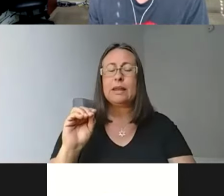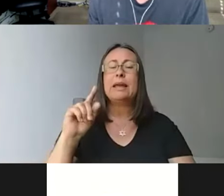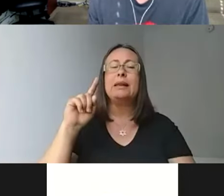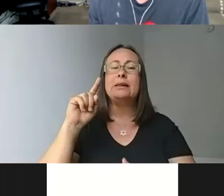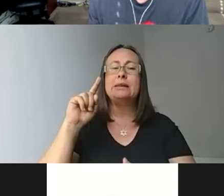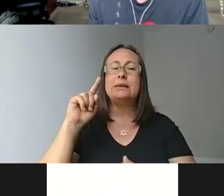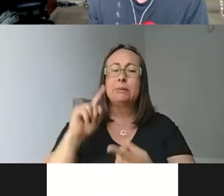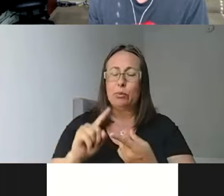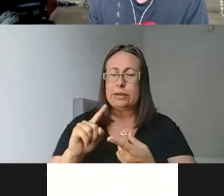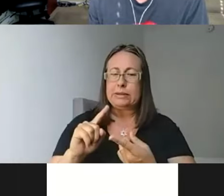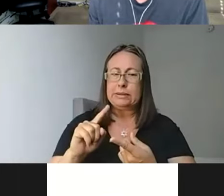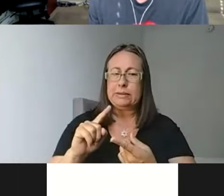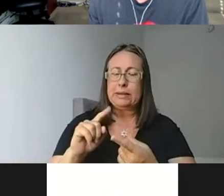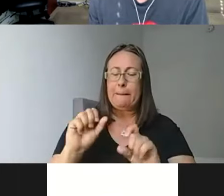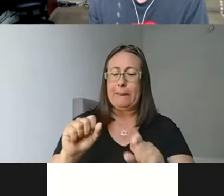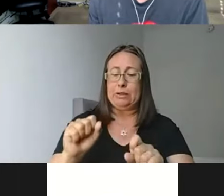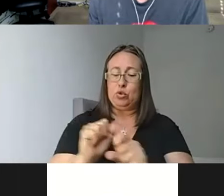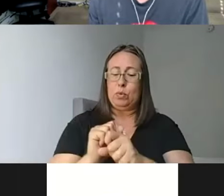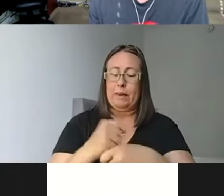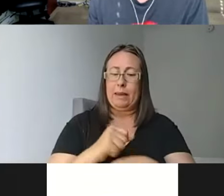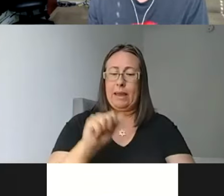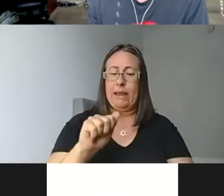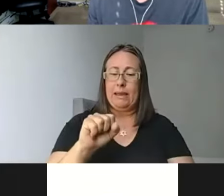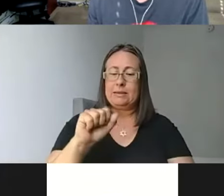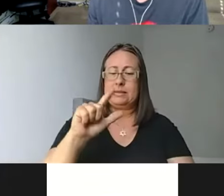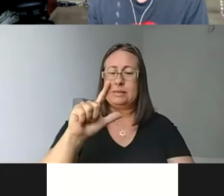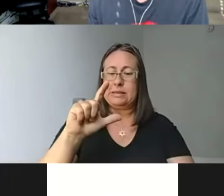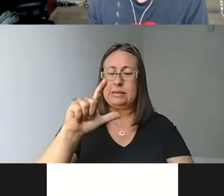of these progenitors to make ASCL1.